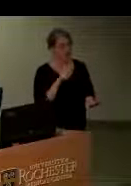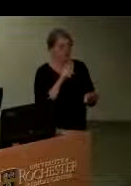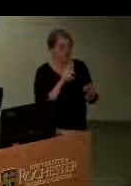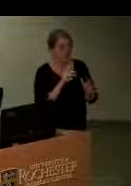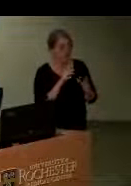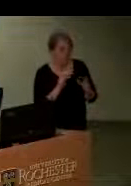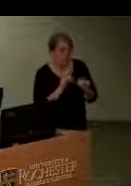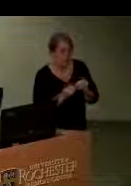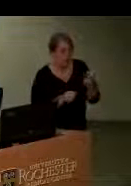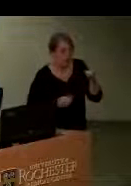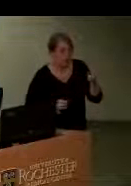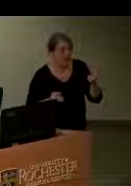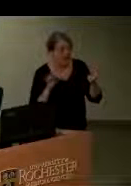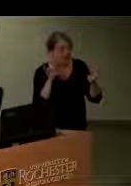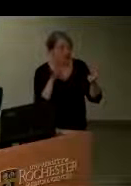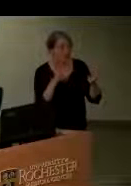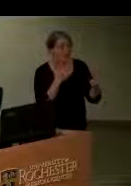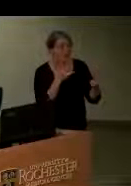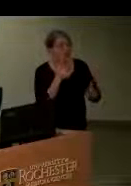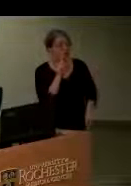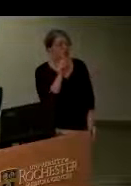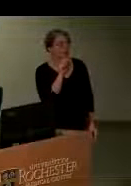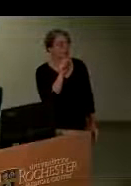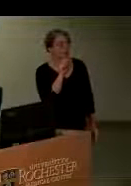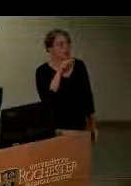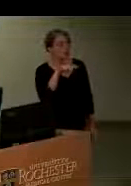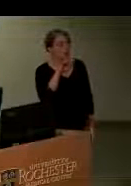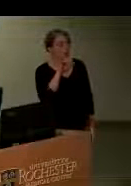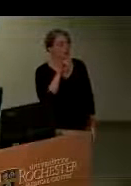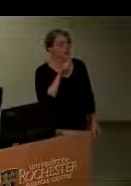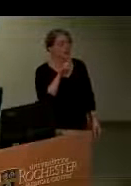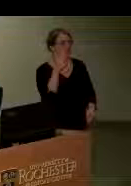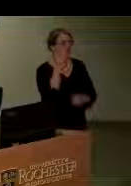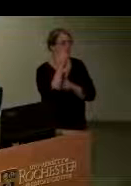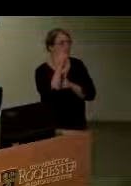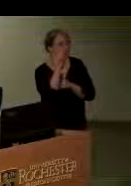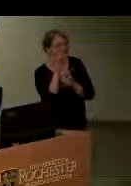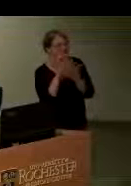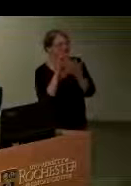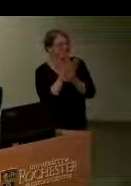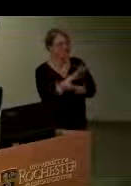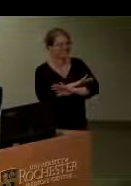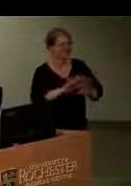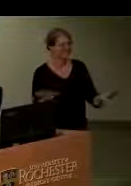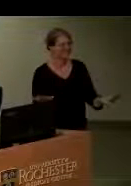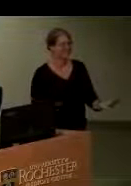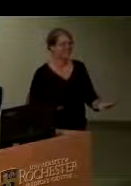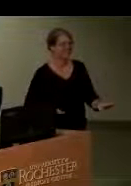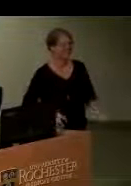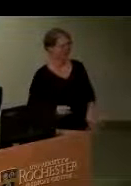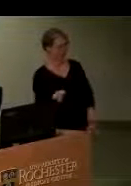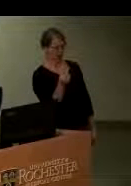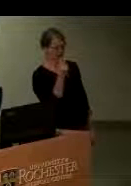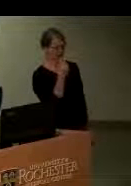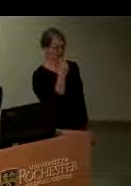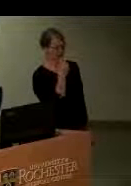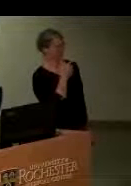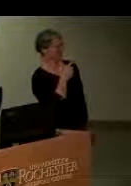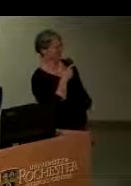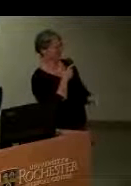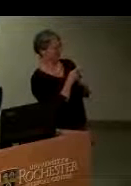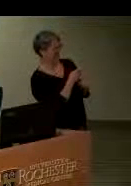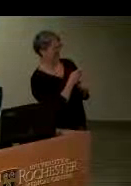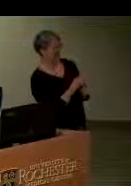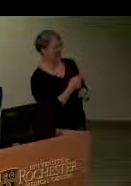3 is I hate the color turquoise. So I don't want anything in this building turquoise. They looked at me and said, you're kidding,